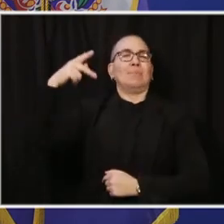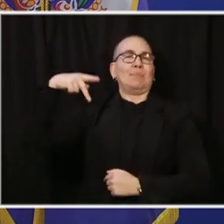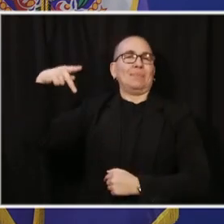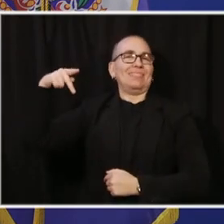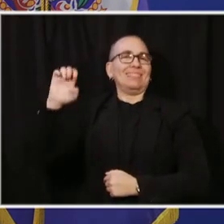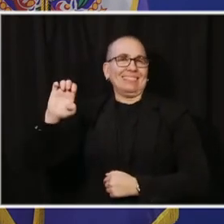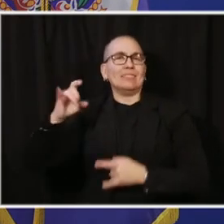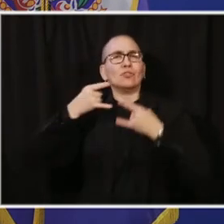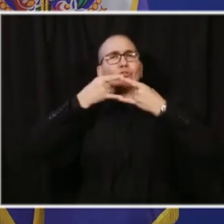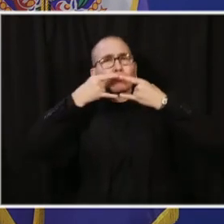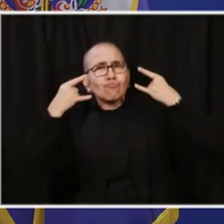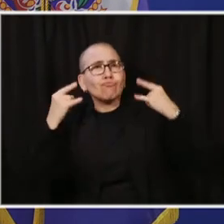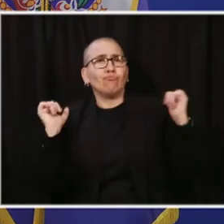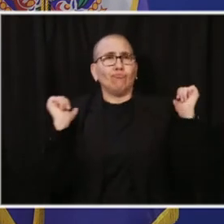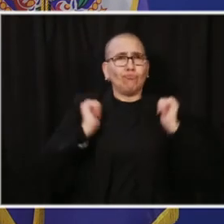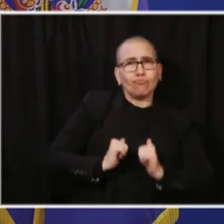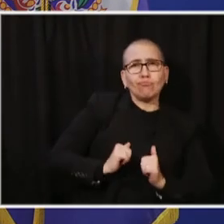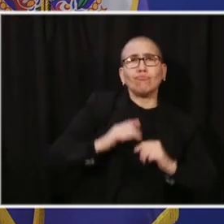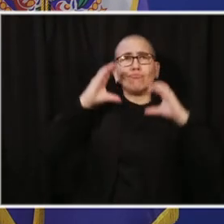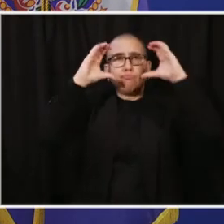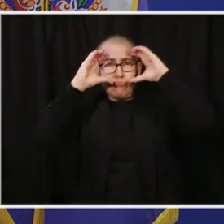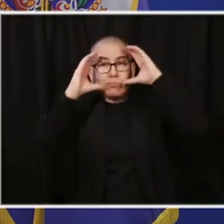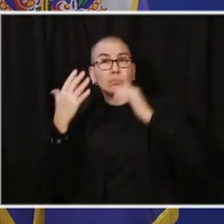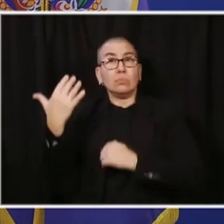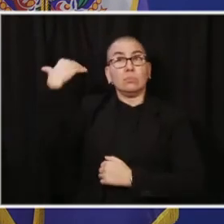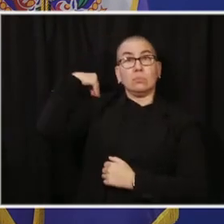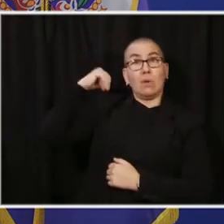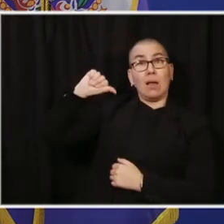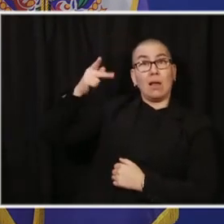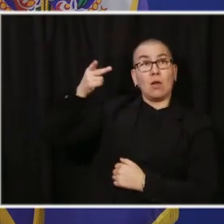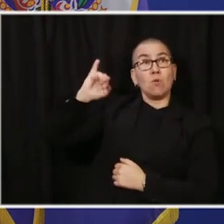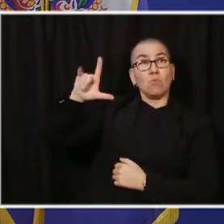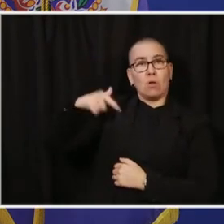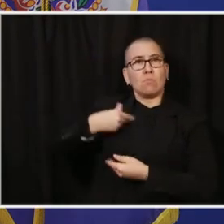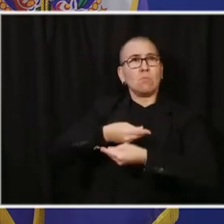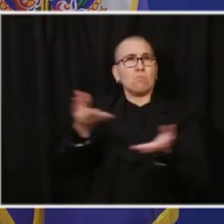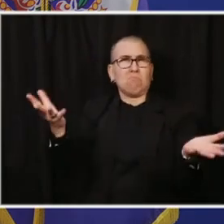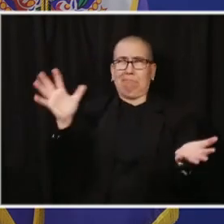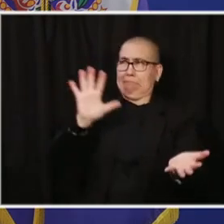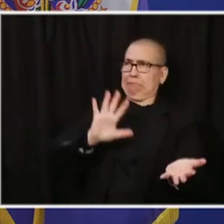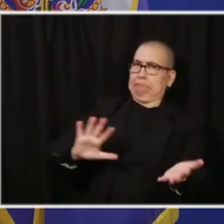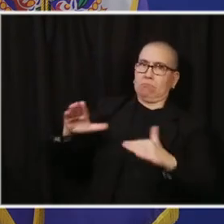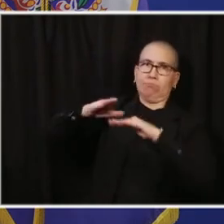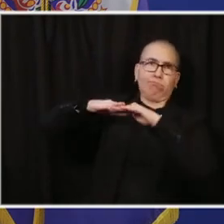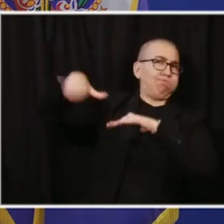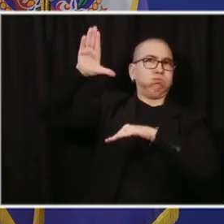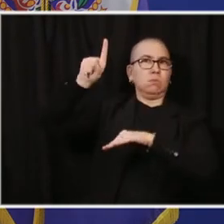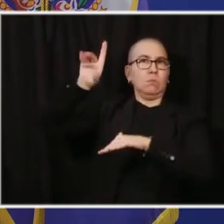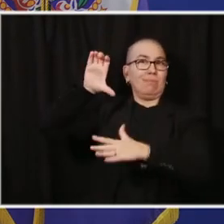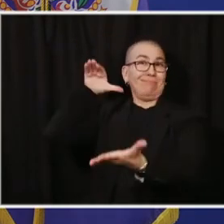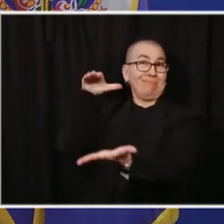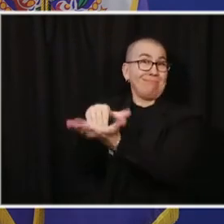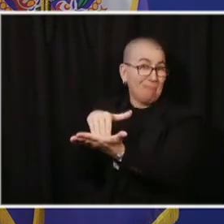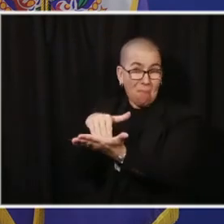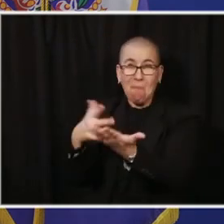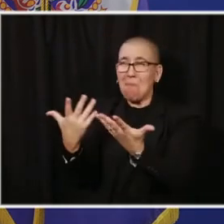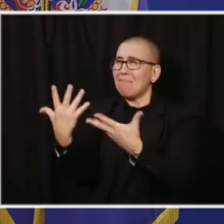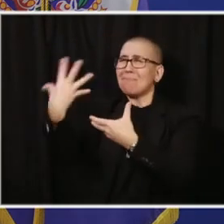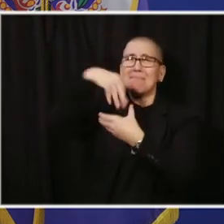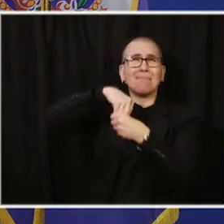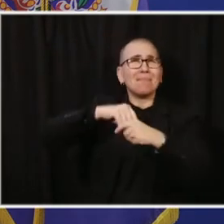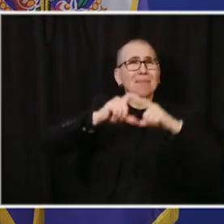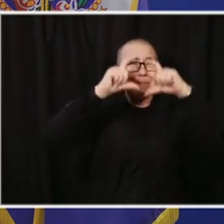since April, we've pushed out literally hundreds of thousands of face masks, millions of gloves, and other supplies in several waves